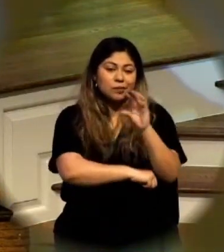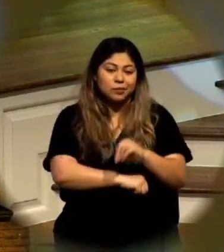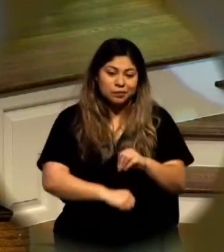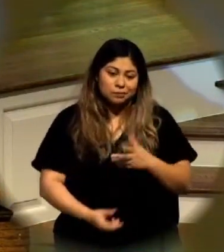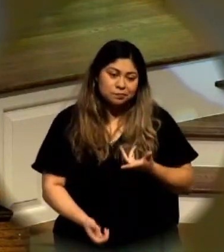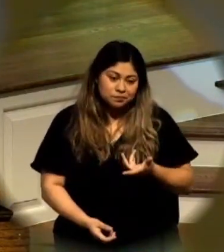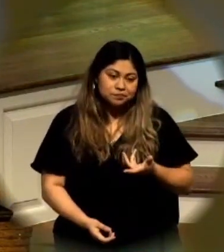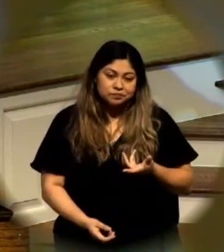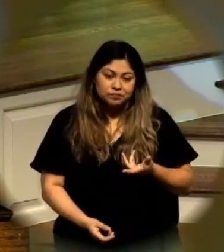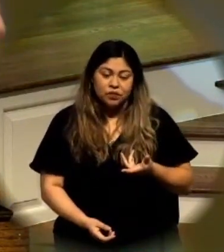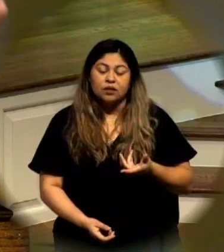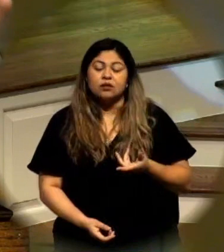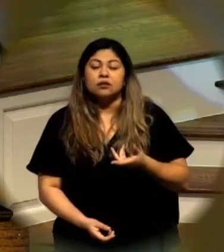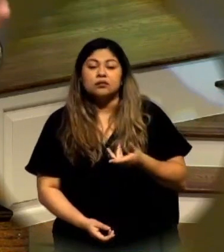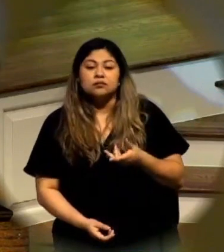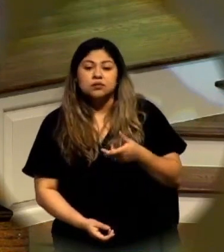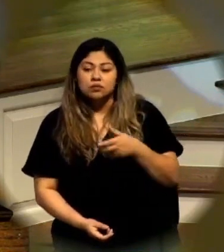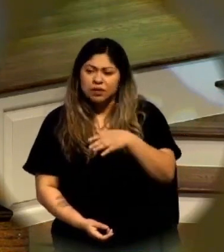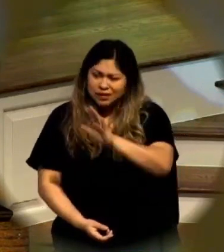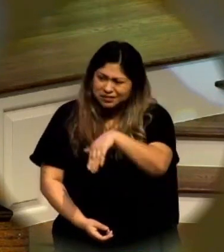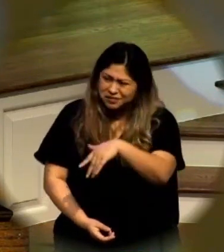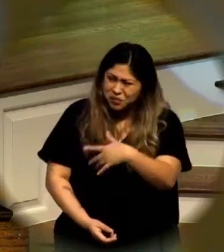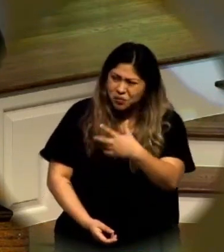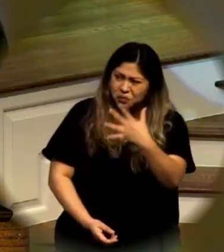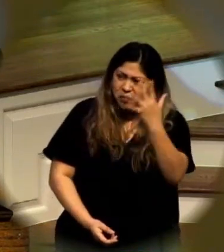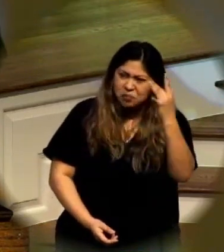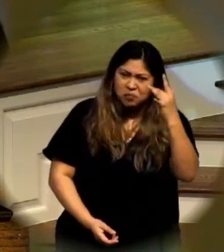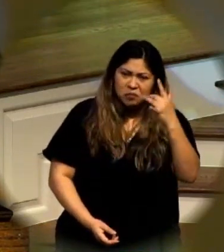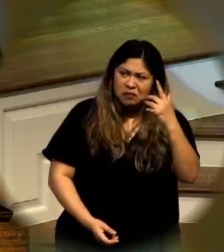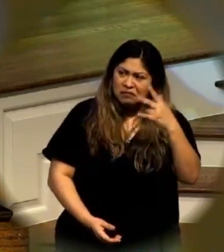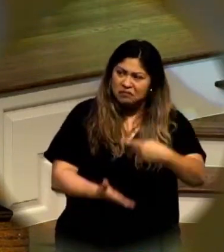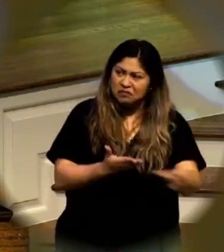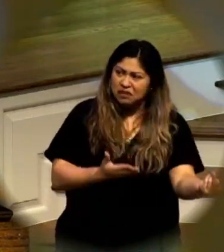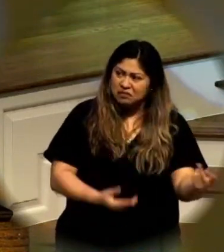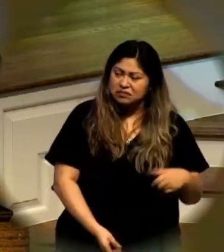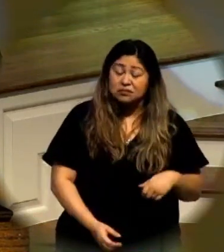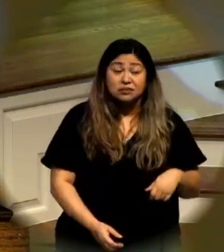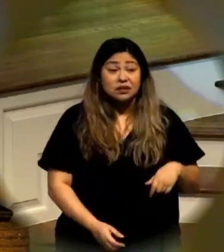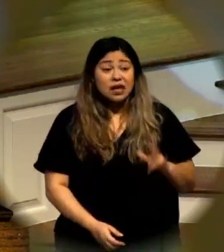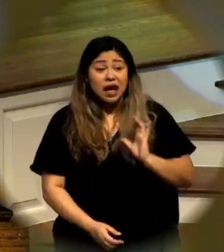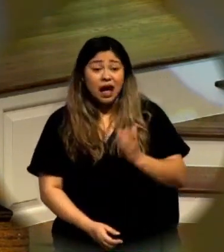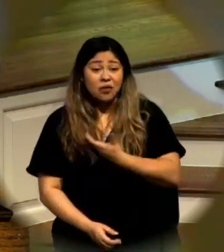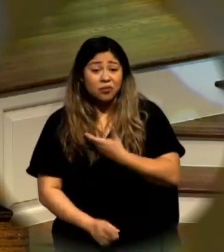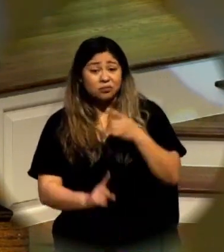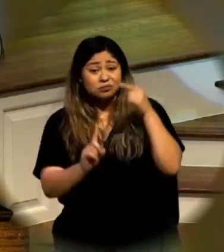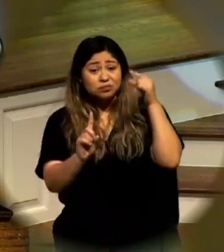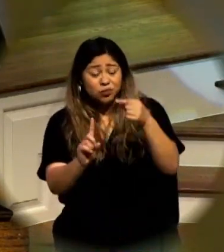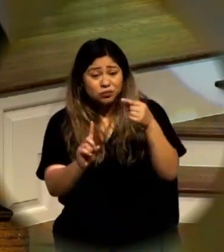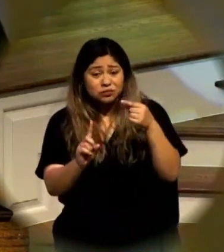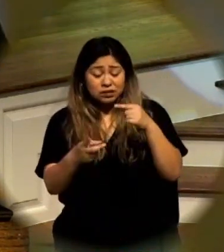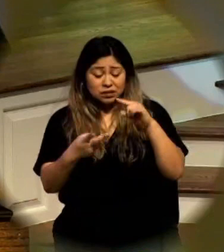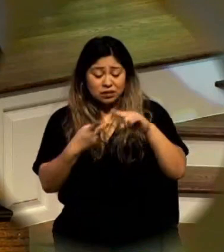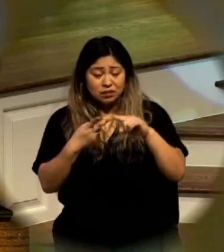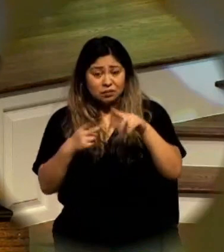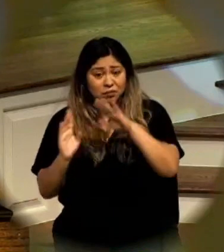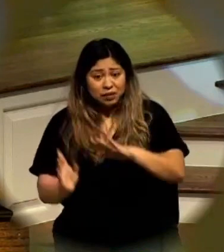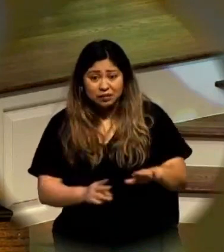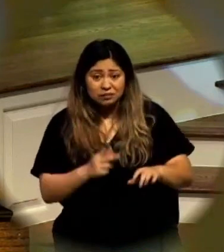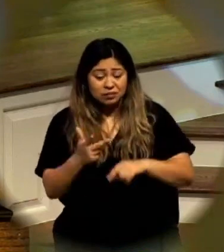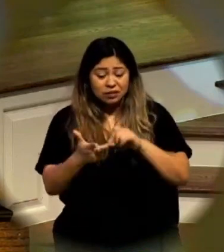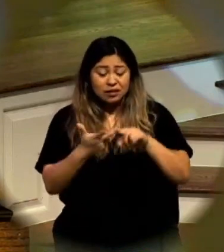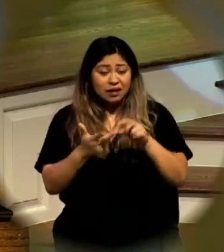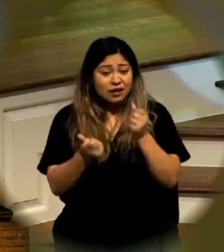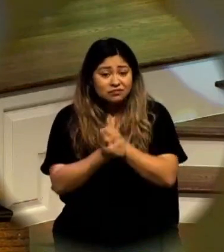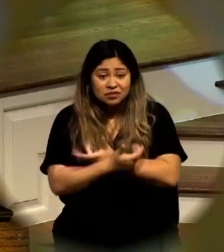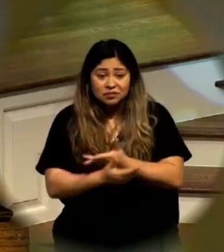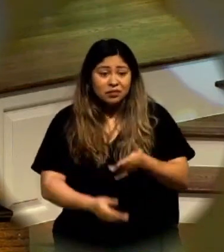wrong. He wondered how they had failed so miserably when he said, our motives, our mission, and our plans were all high